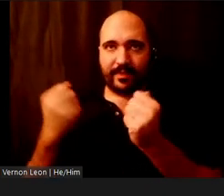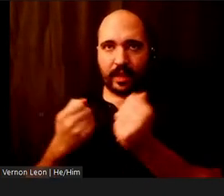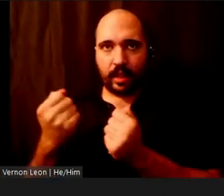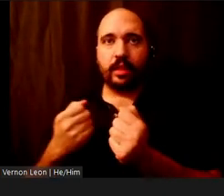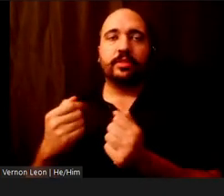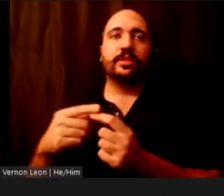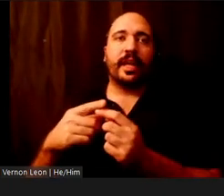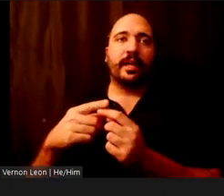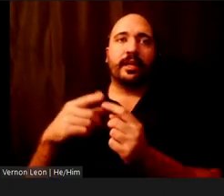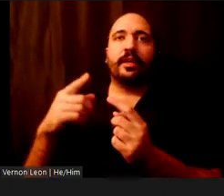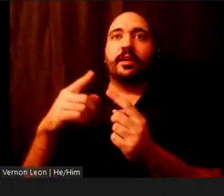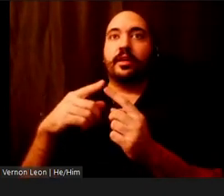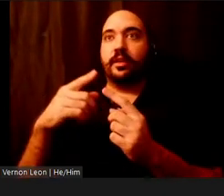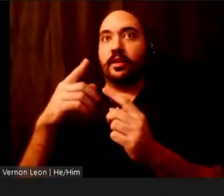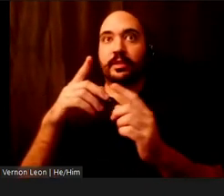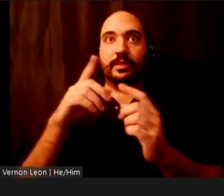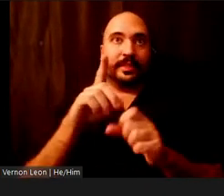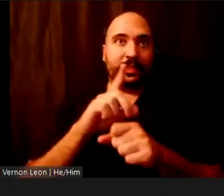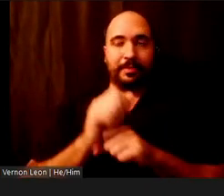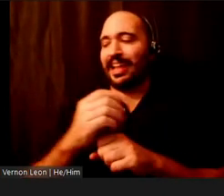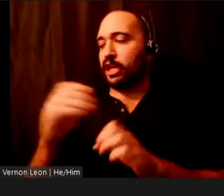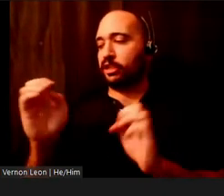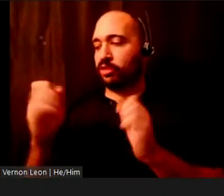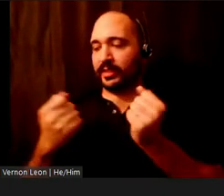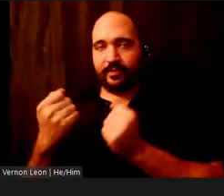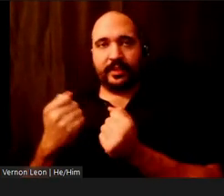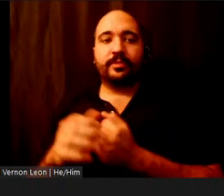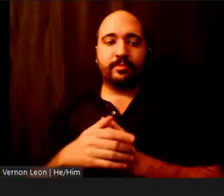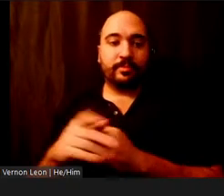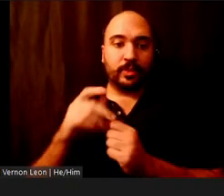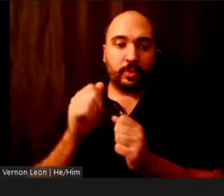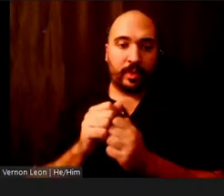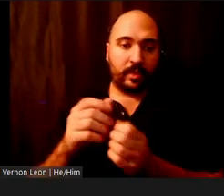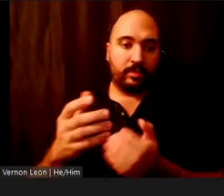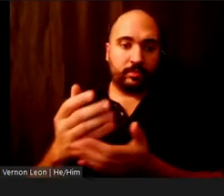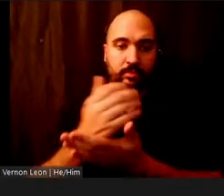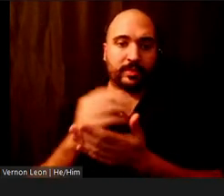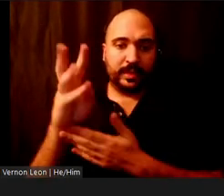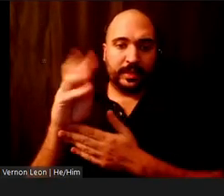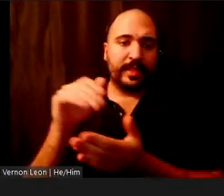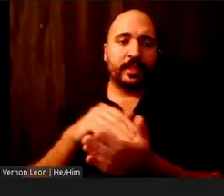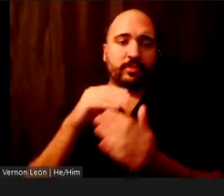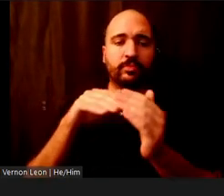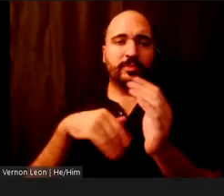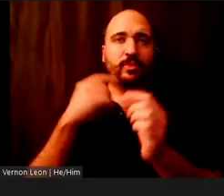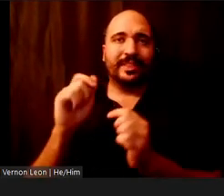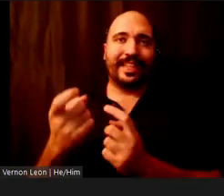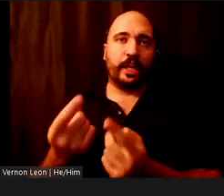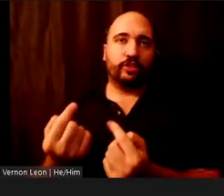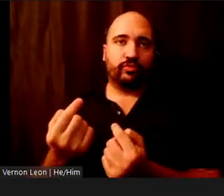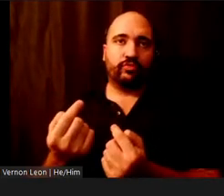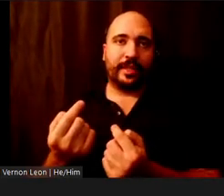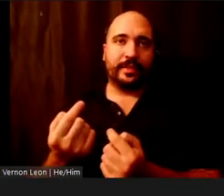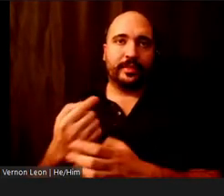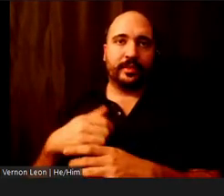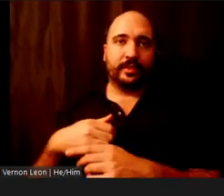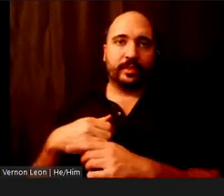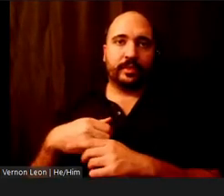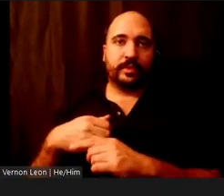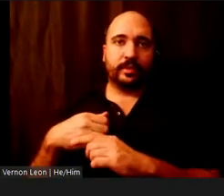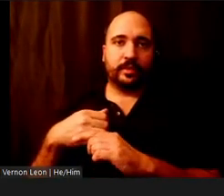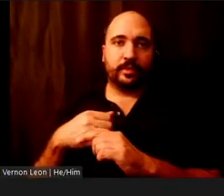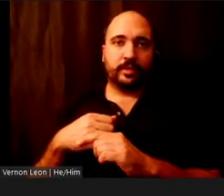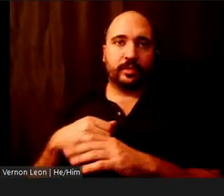Central Business District residents with gross adjusted incomes below 60,000 would be eligible for a tax credit. And there would be a traffic